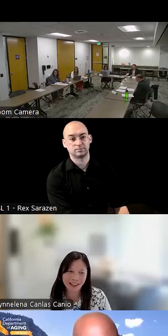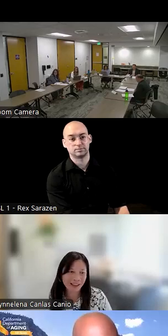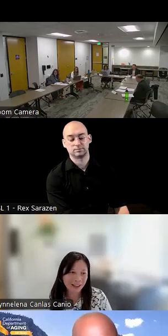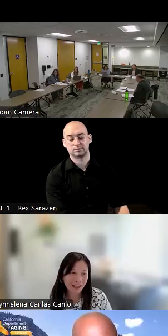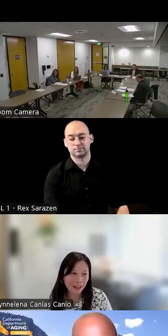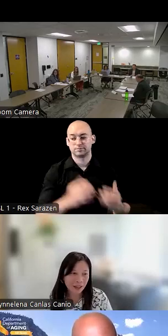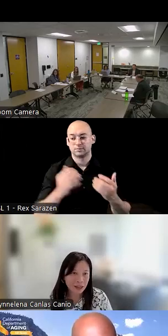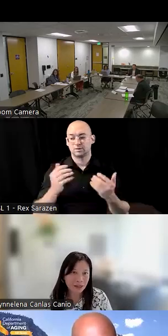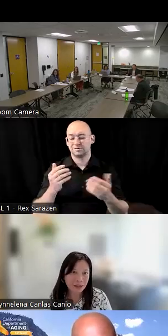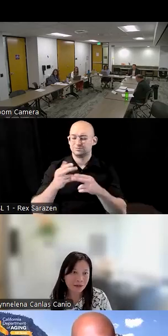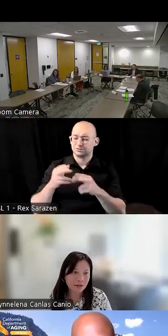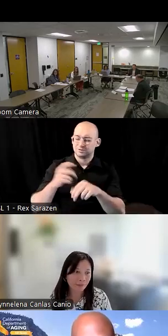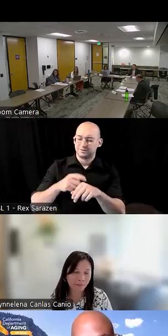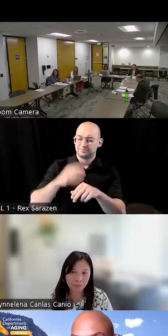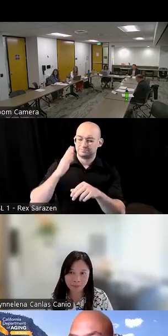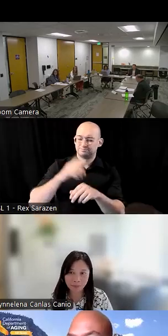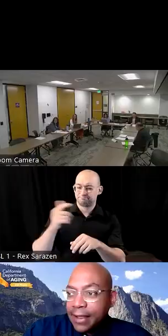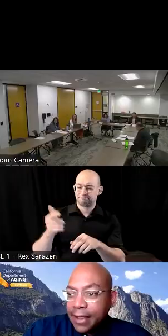update.